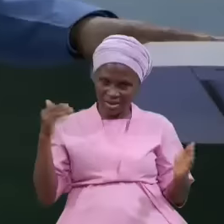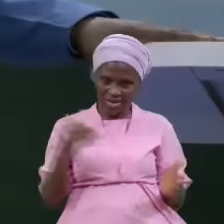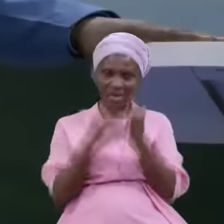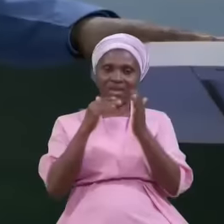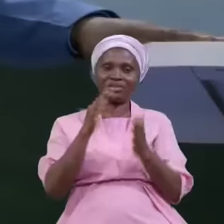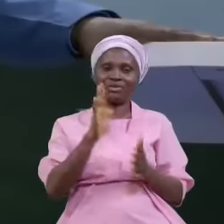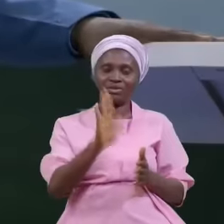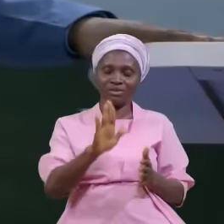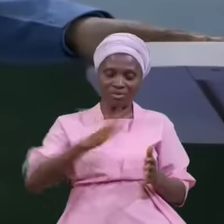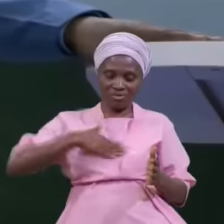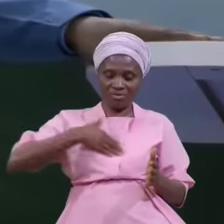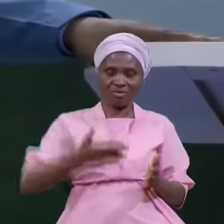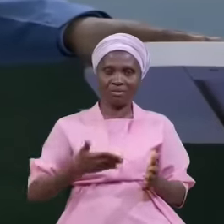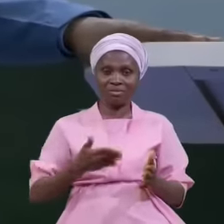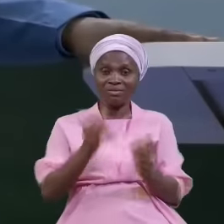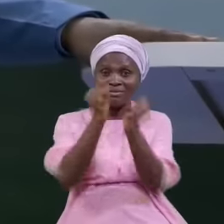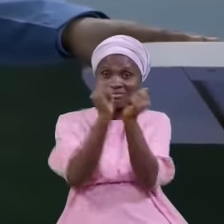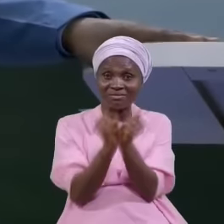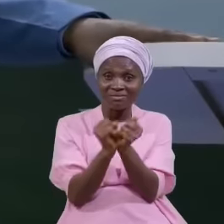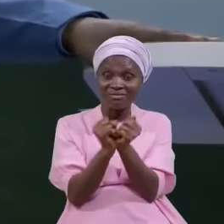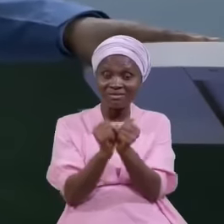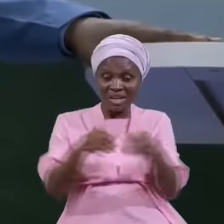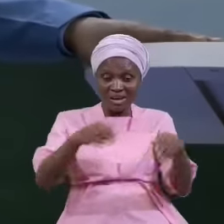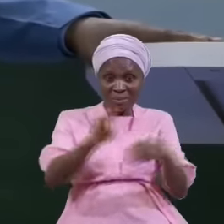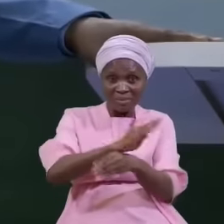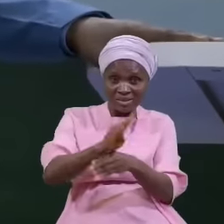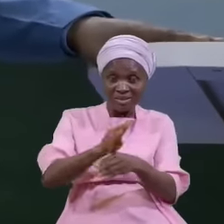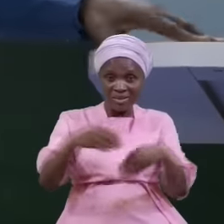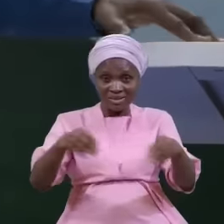ago, as William Wilberforce,